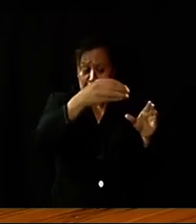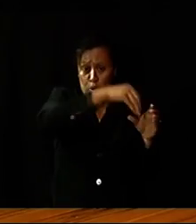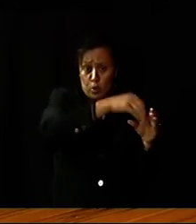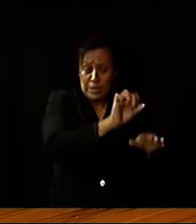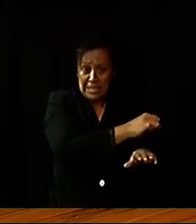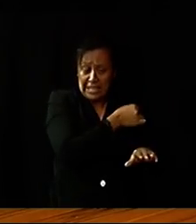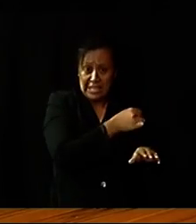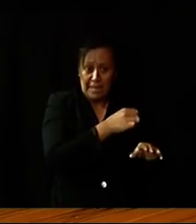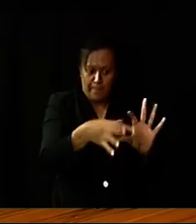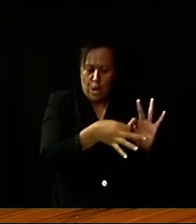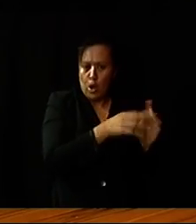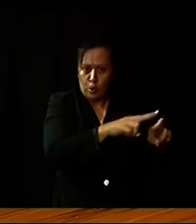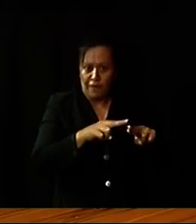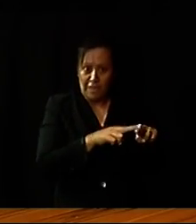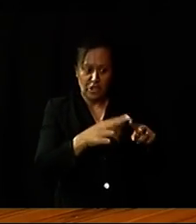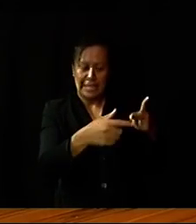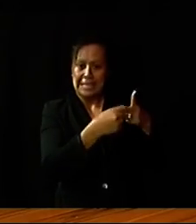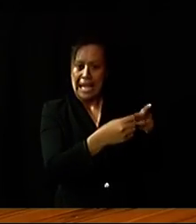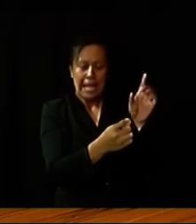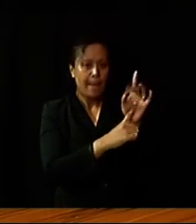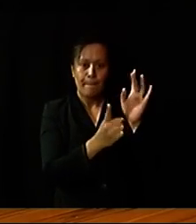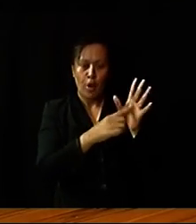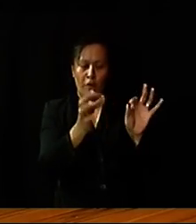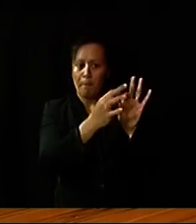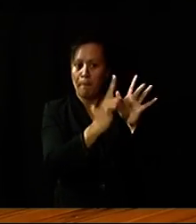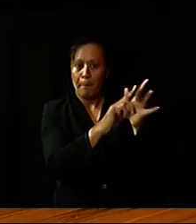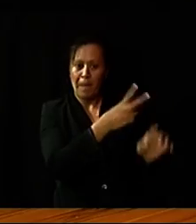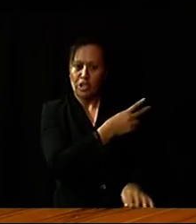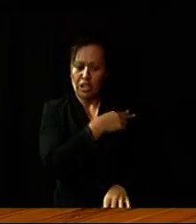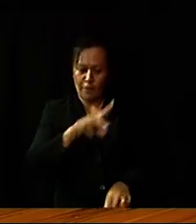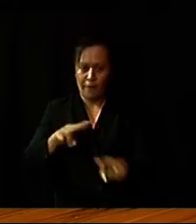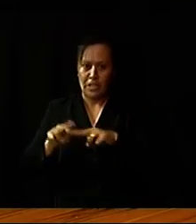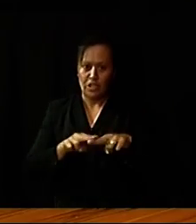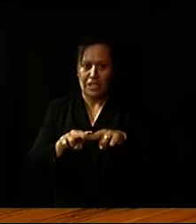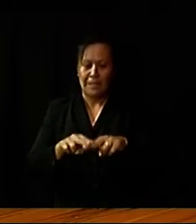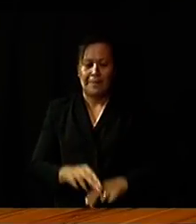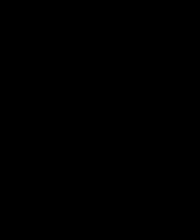within Fiji's exclusive economic zone and the importance of biosecurity for Fiji.